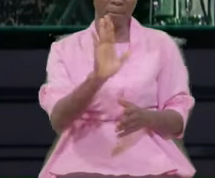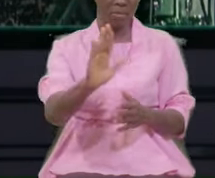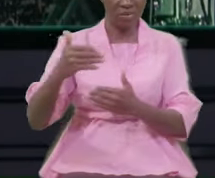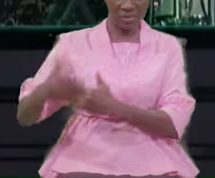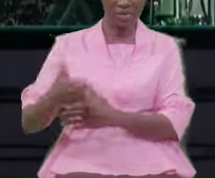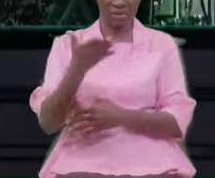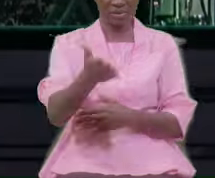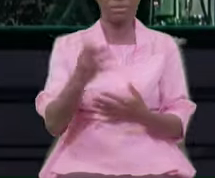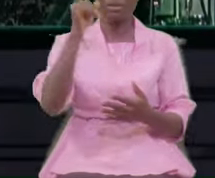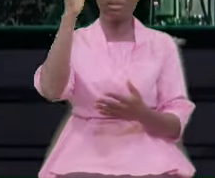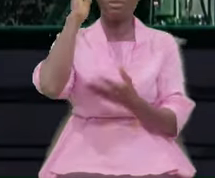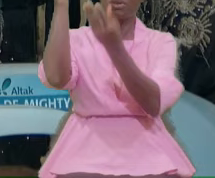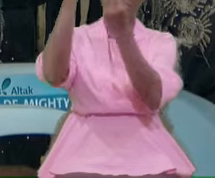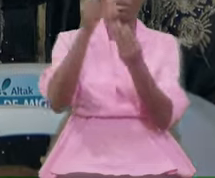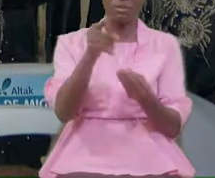Ton